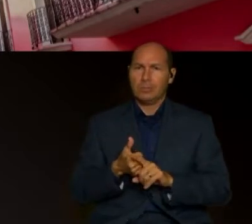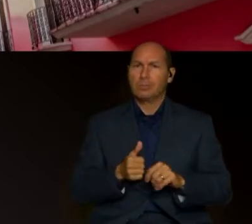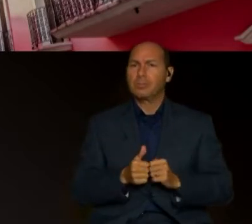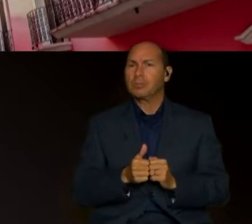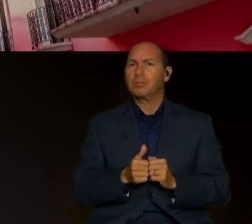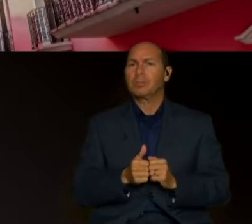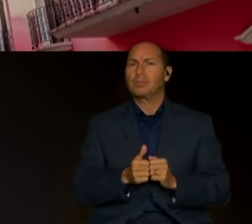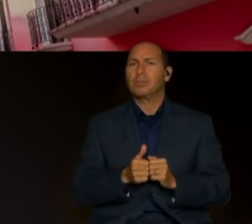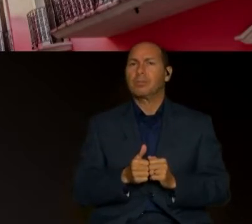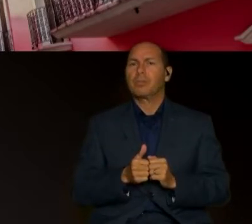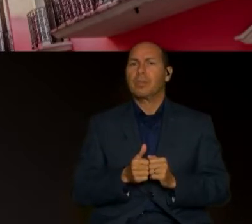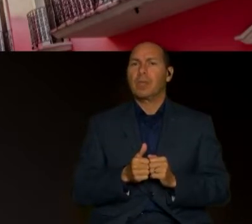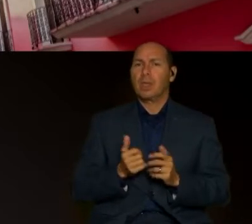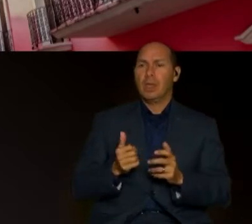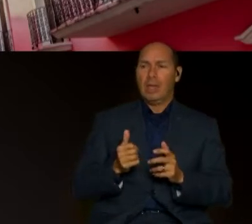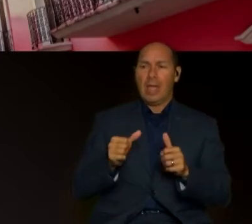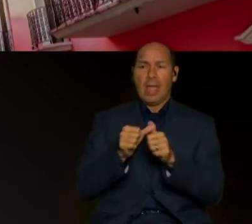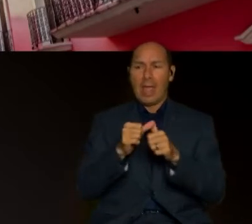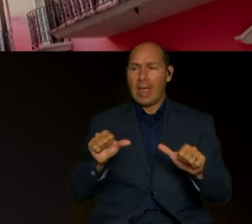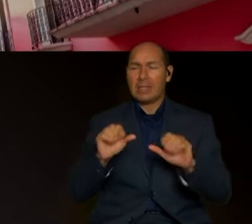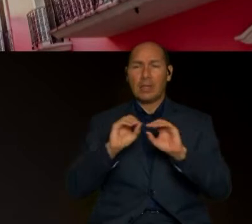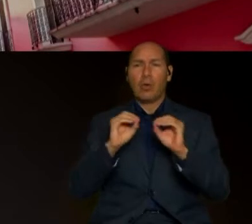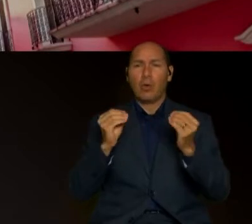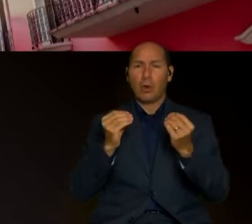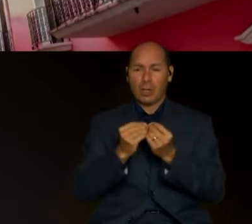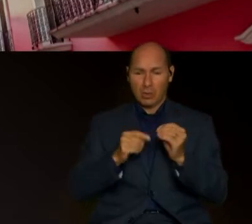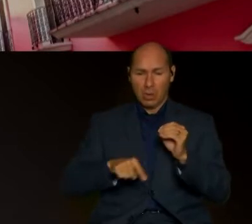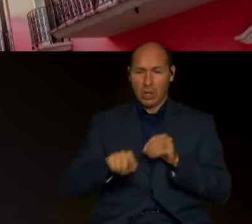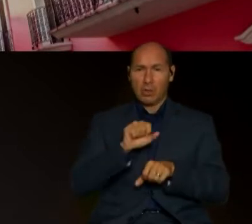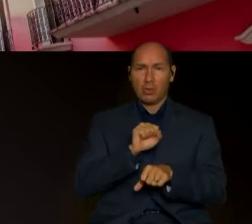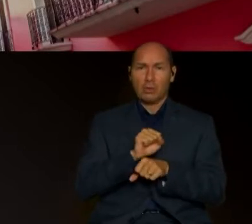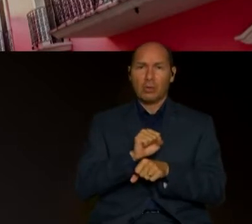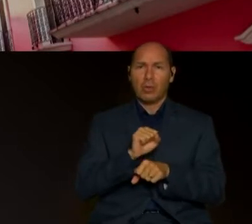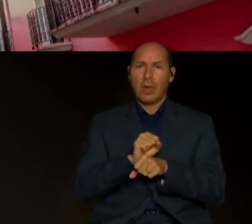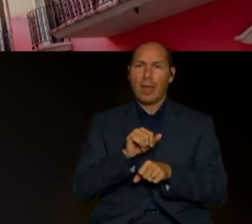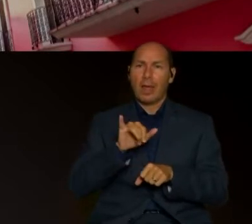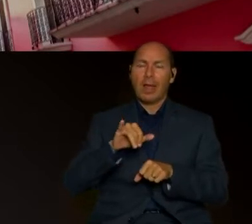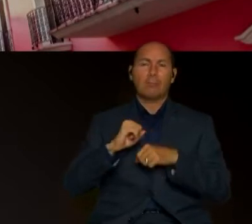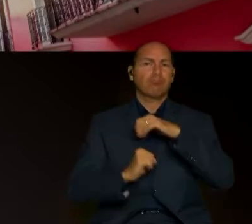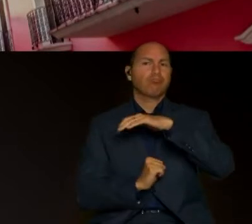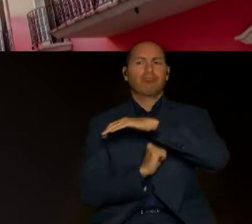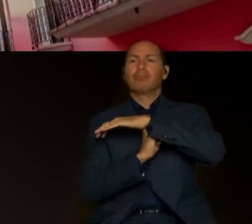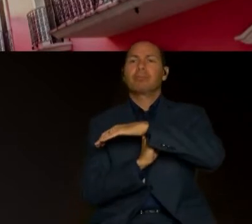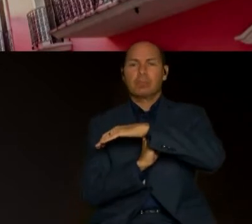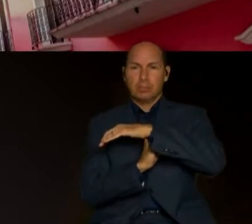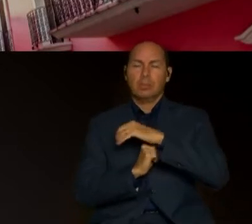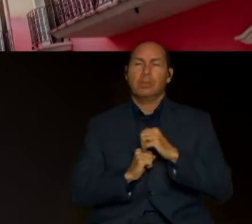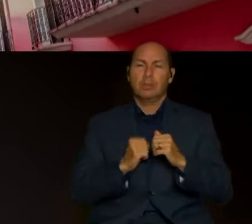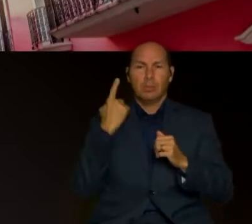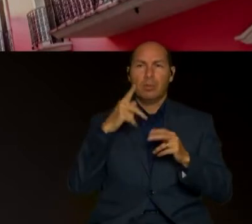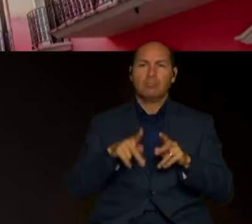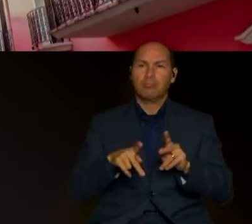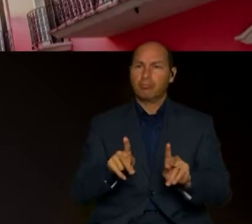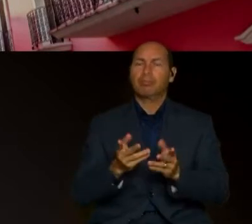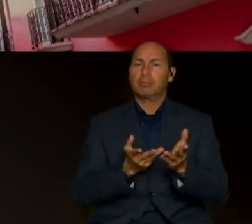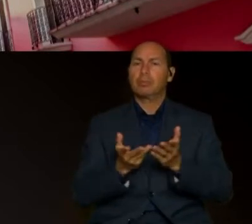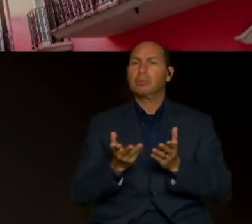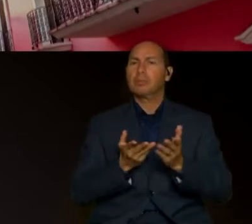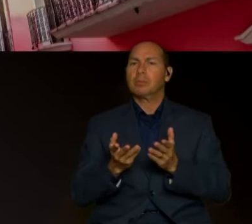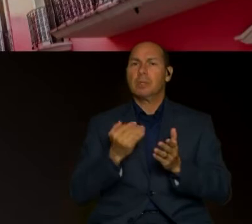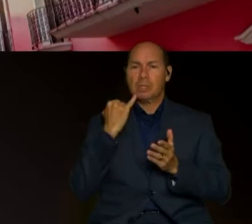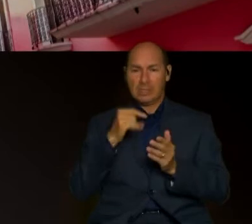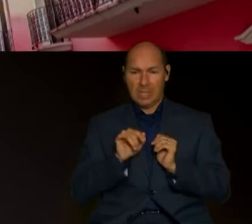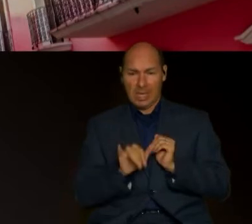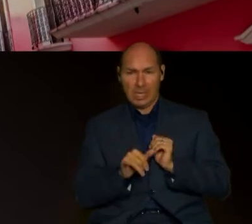backbone. Employees are the backbone of any organization, and by improving their experience, consequently, you improve the operations